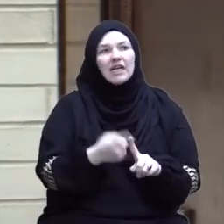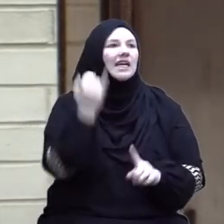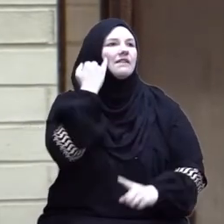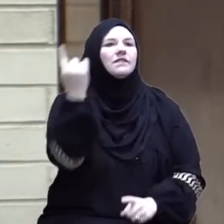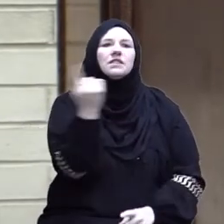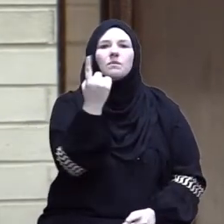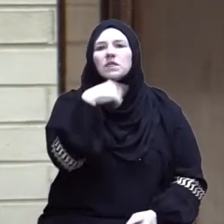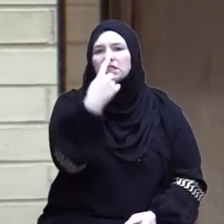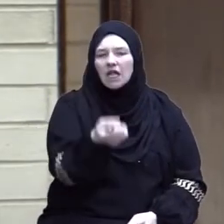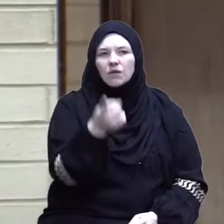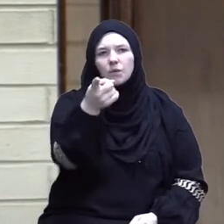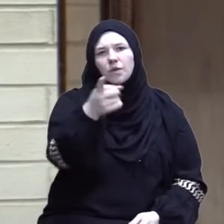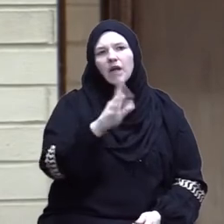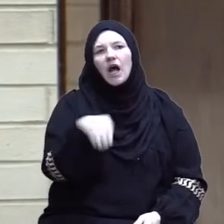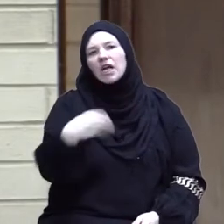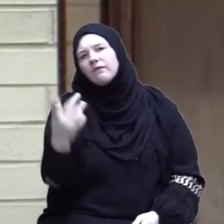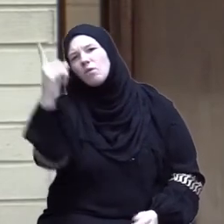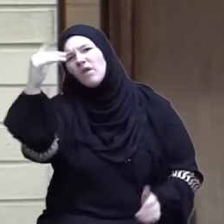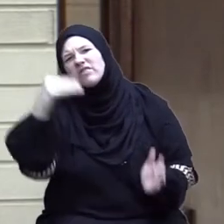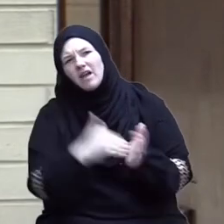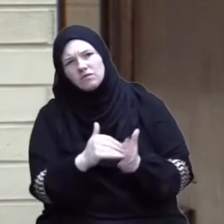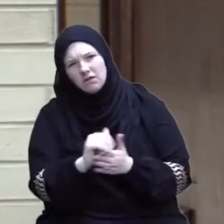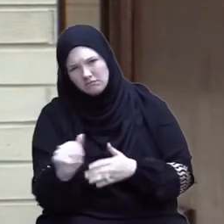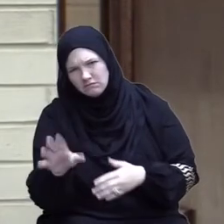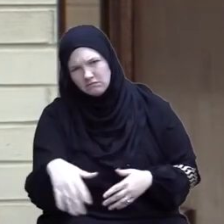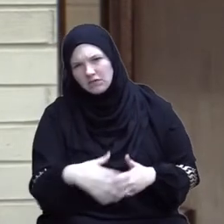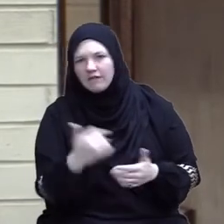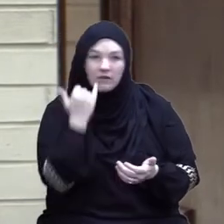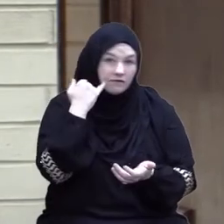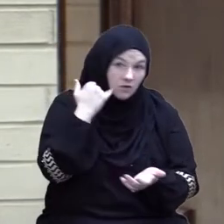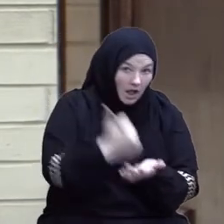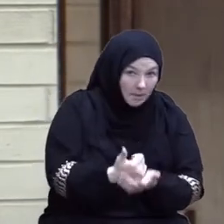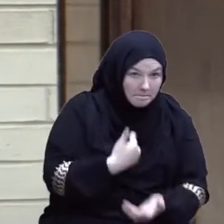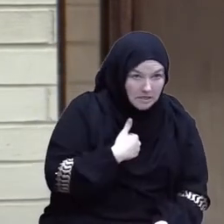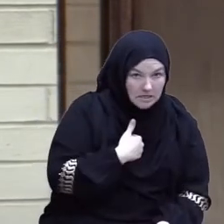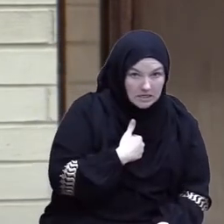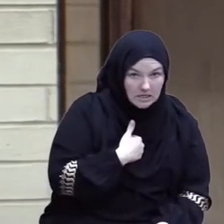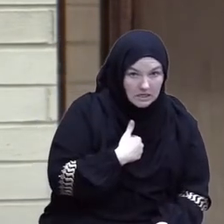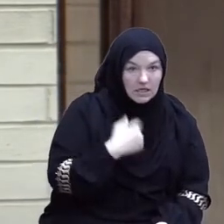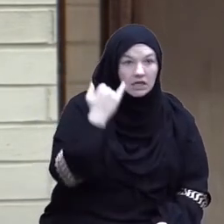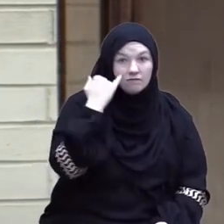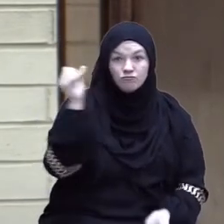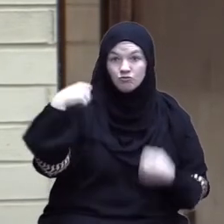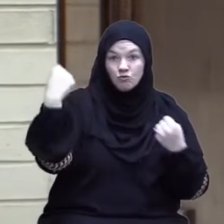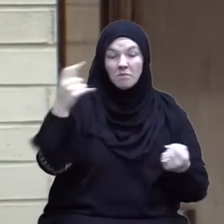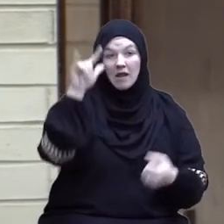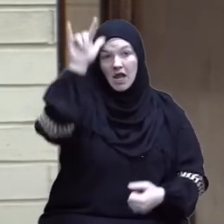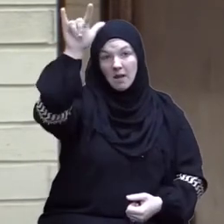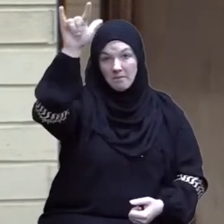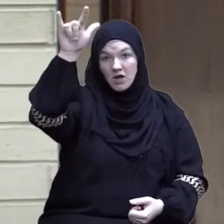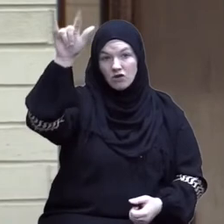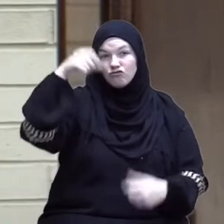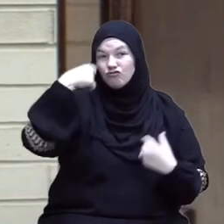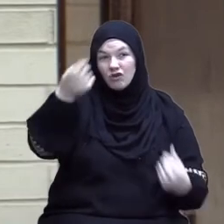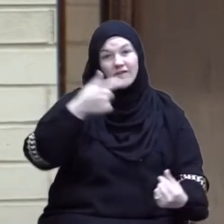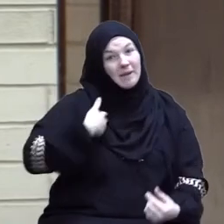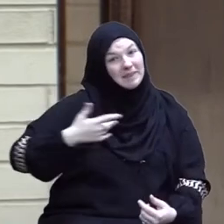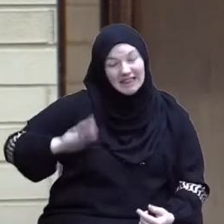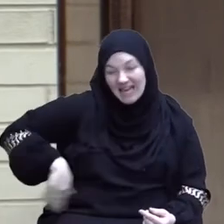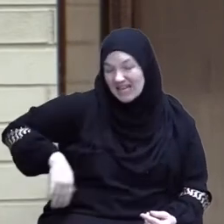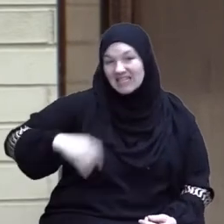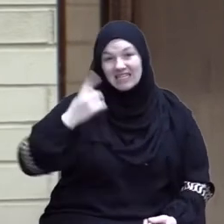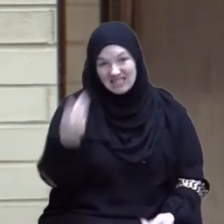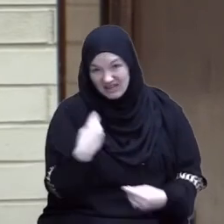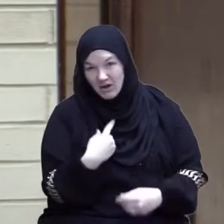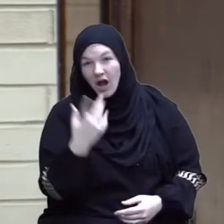you, I will give you $1,000 if you take me to Dallas Airport because I am late and I need to